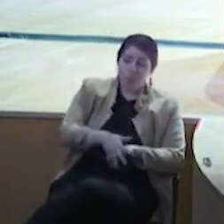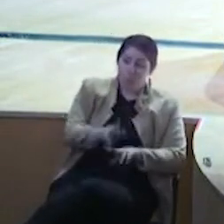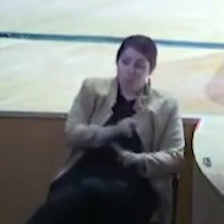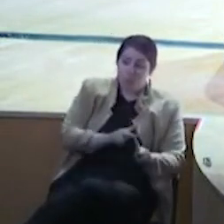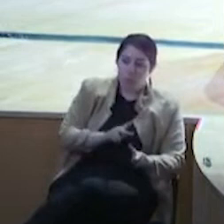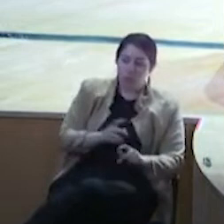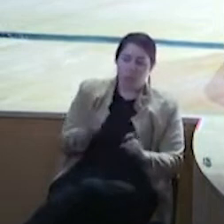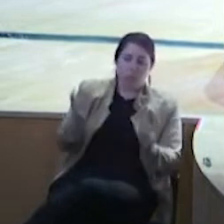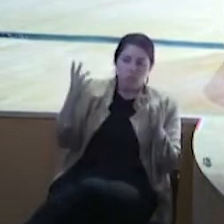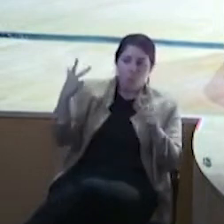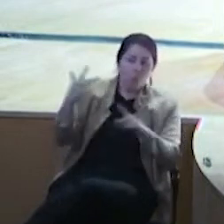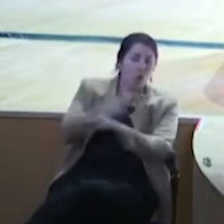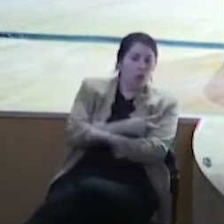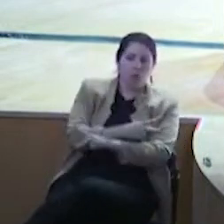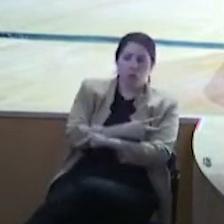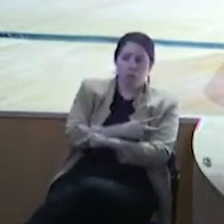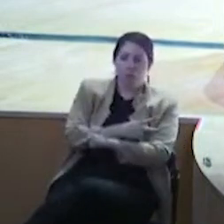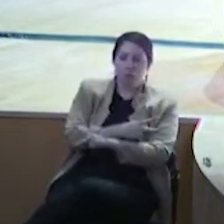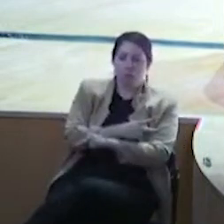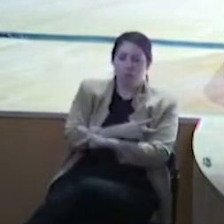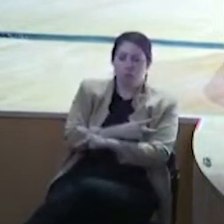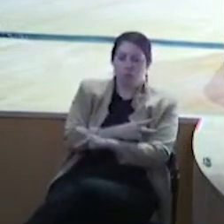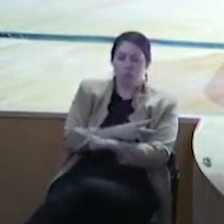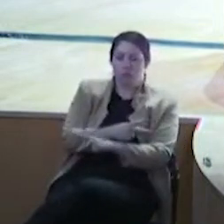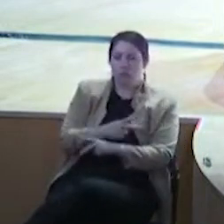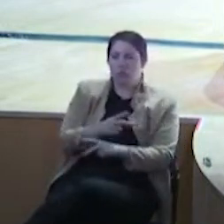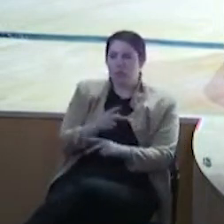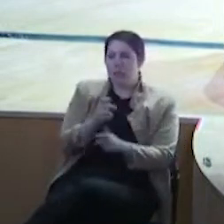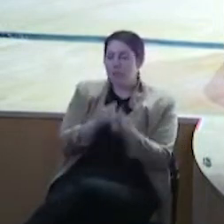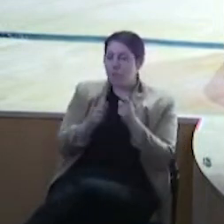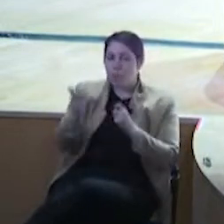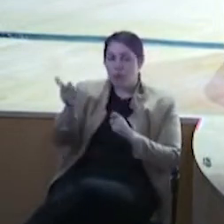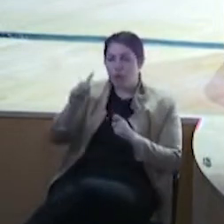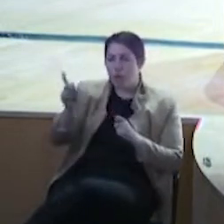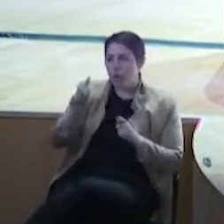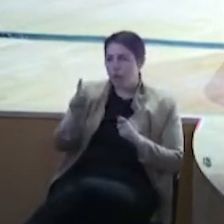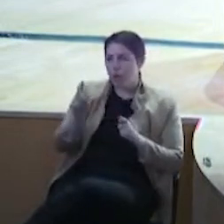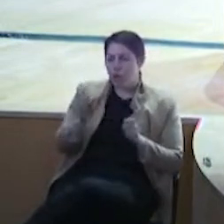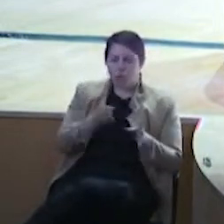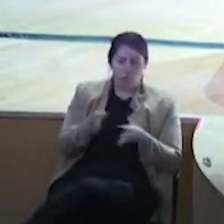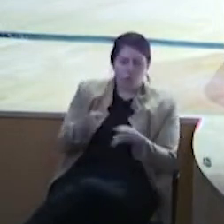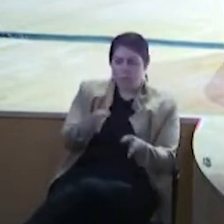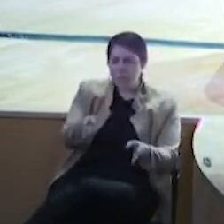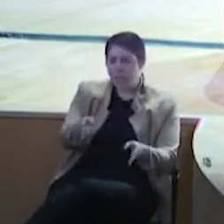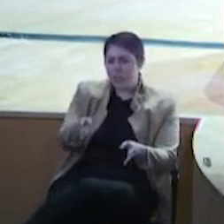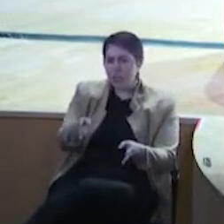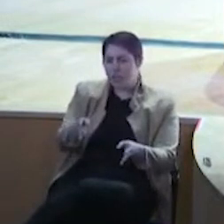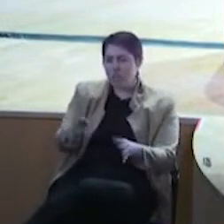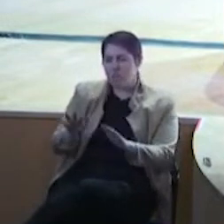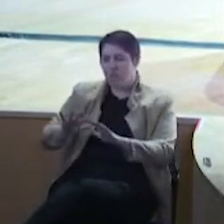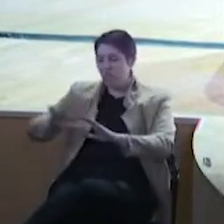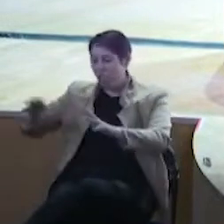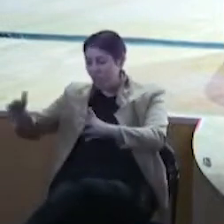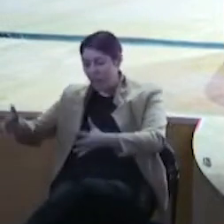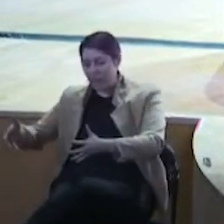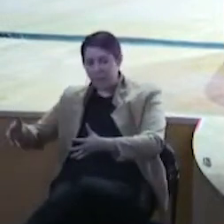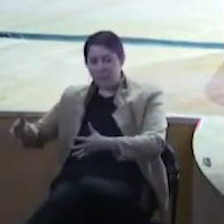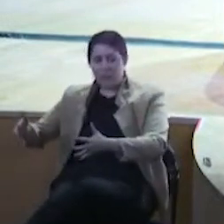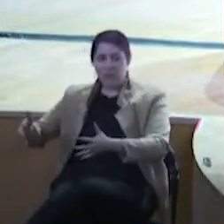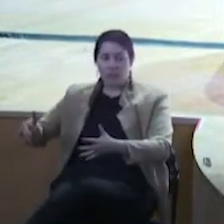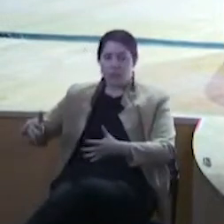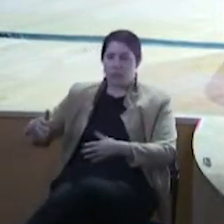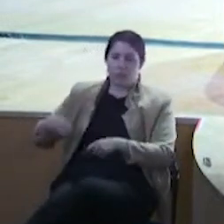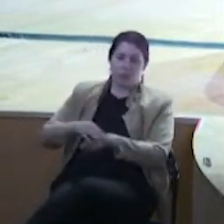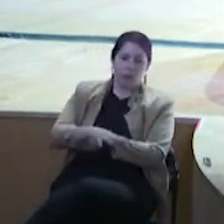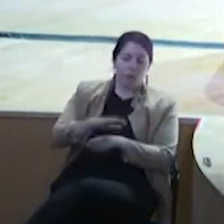water, the lake, the rivers, the streams hold cultural values.